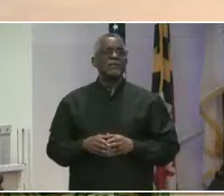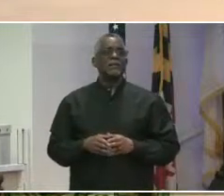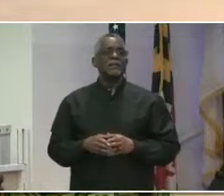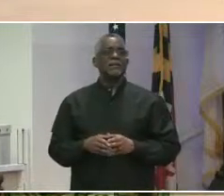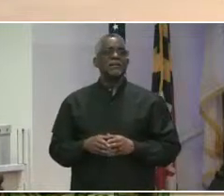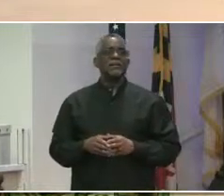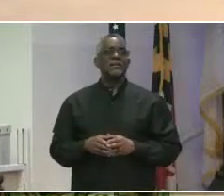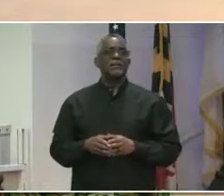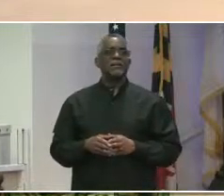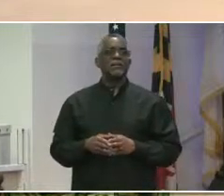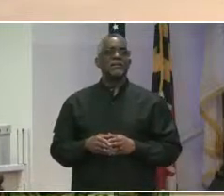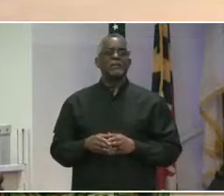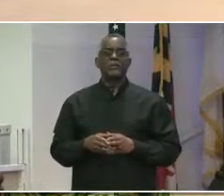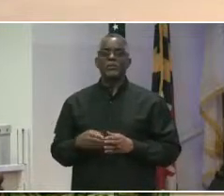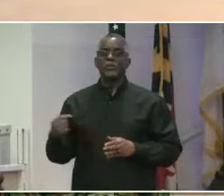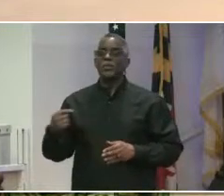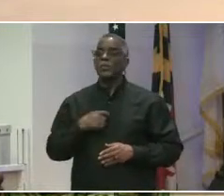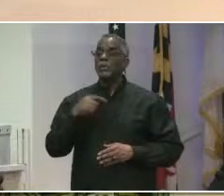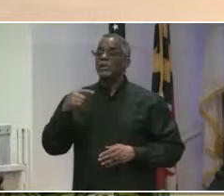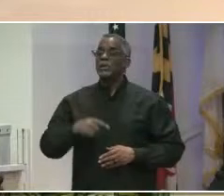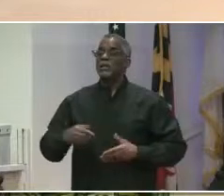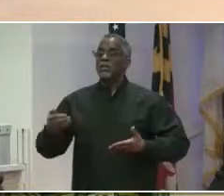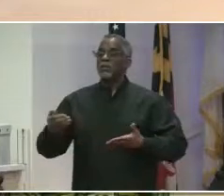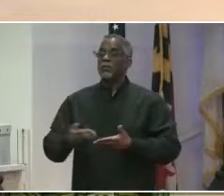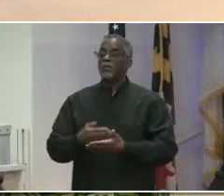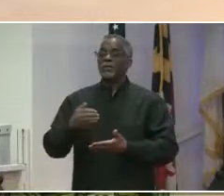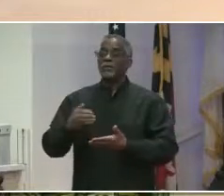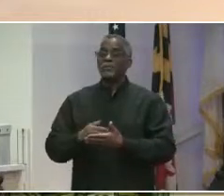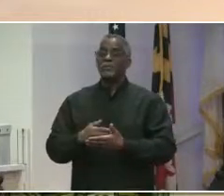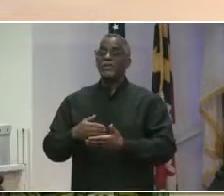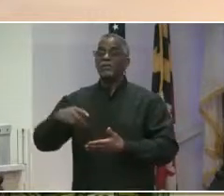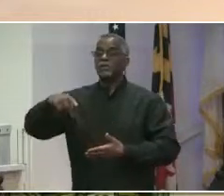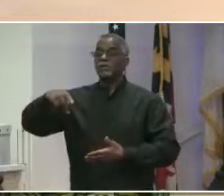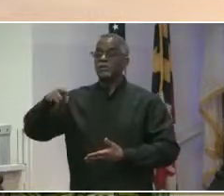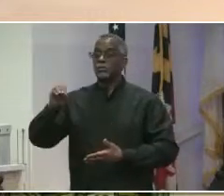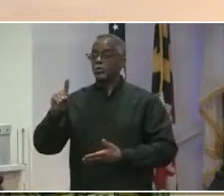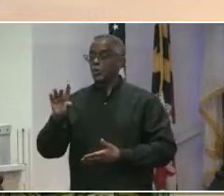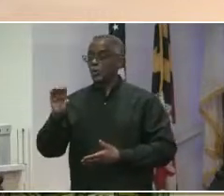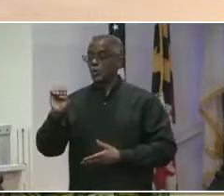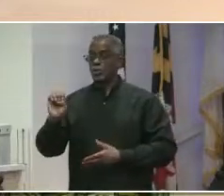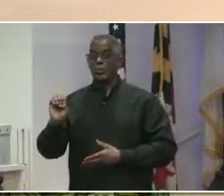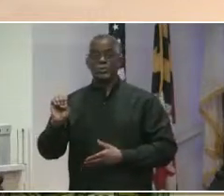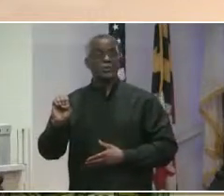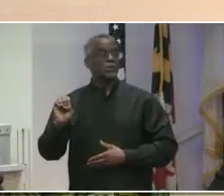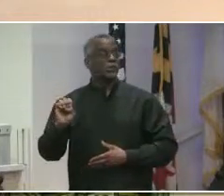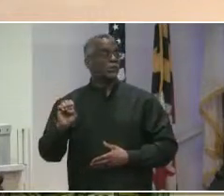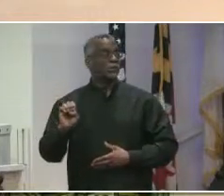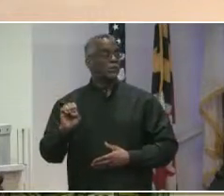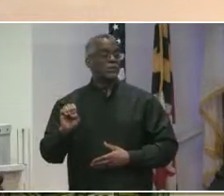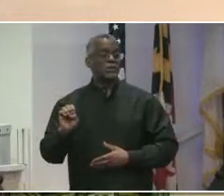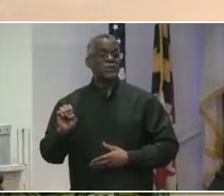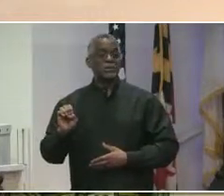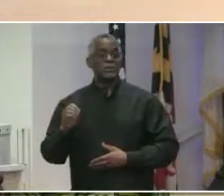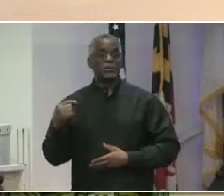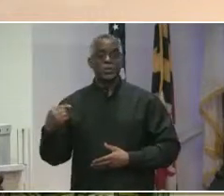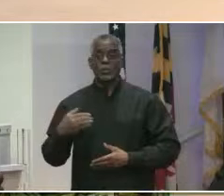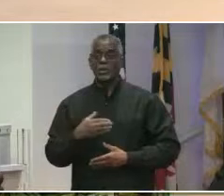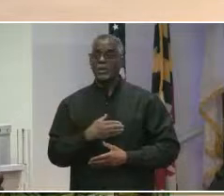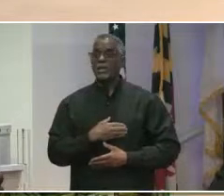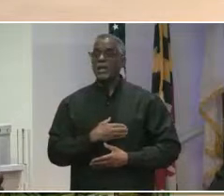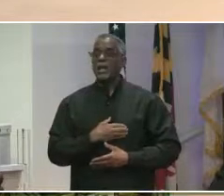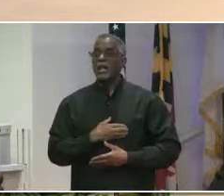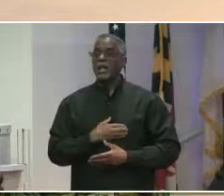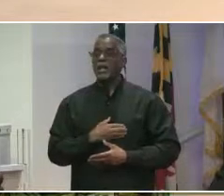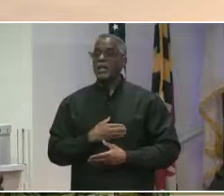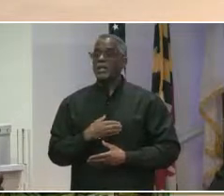to provide fresh produce. It's only an acre, a little over acre and a half. I call it a garden, because we had this bigger thing